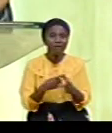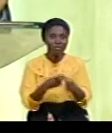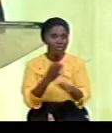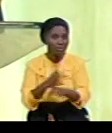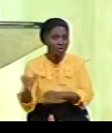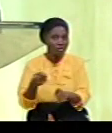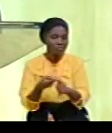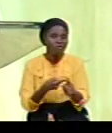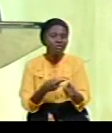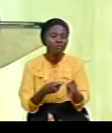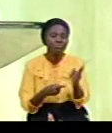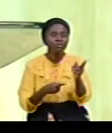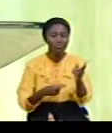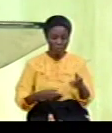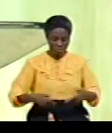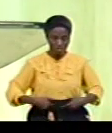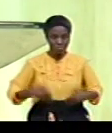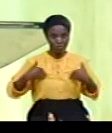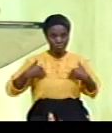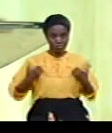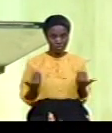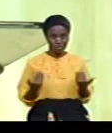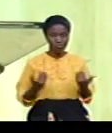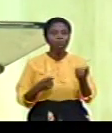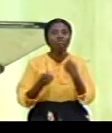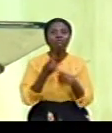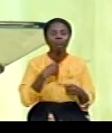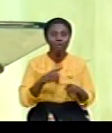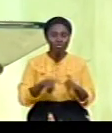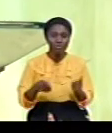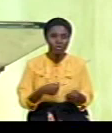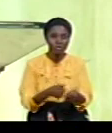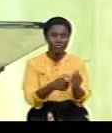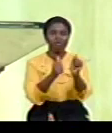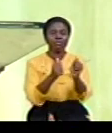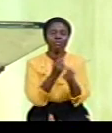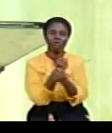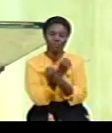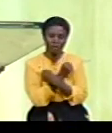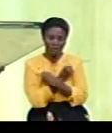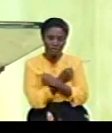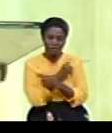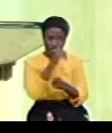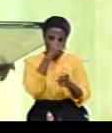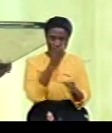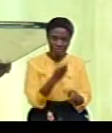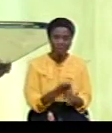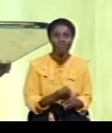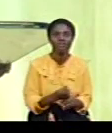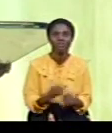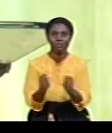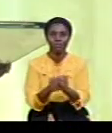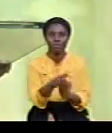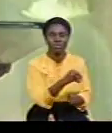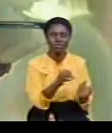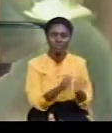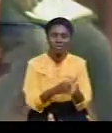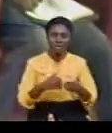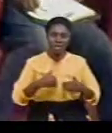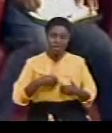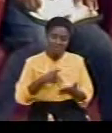follow righteousness, faith, charity, peace with them that call on the Lord out of a pure heart. And in 1 Corinthians chapter